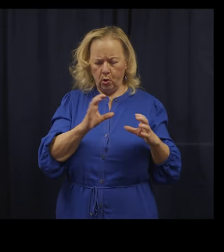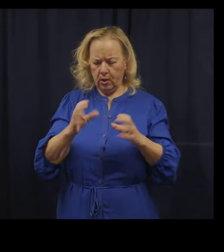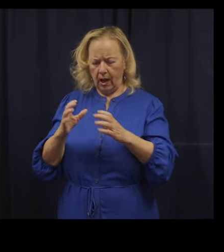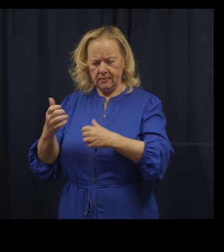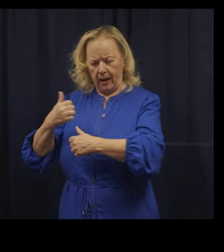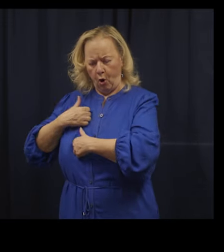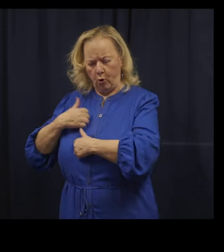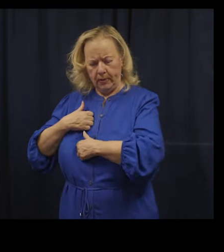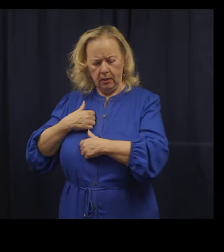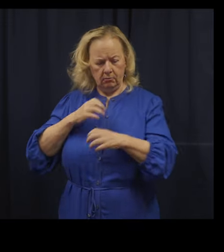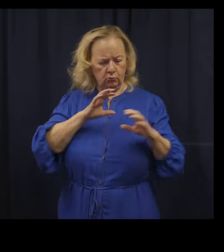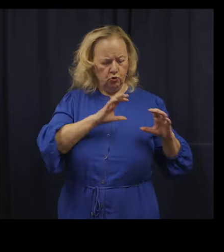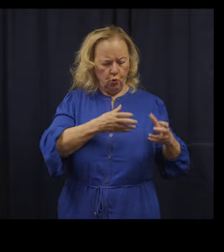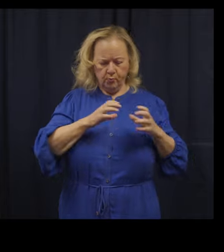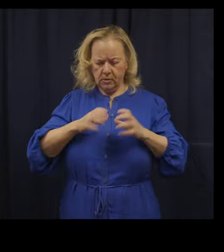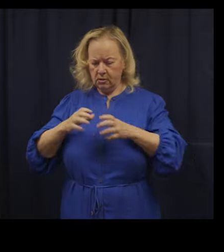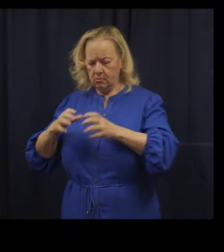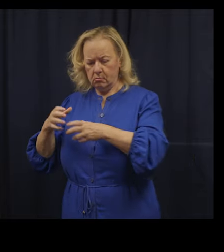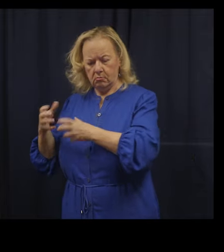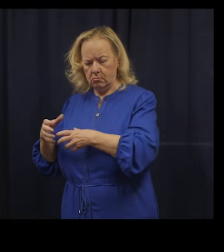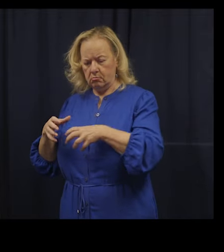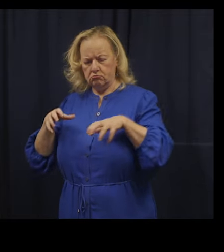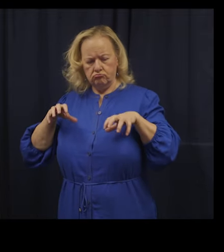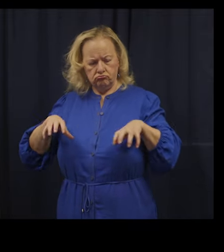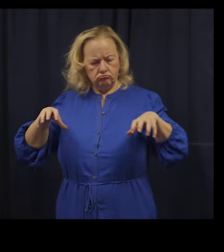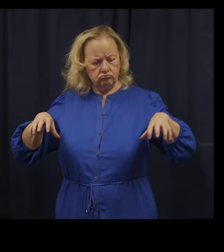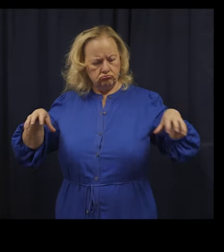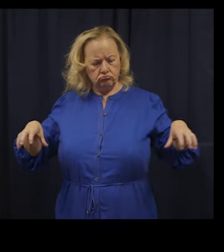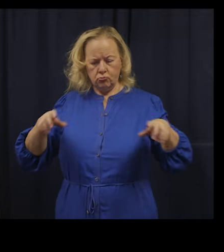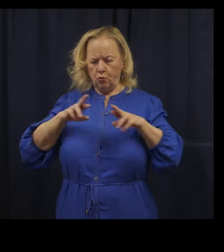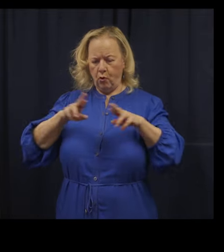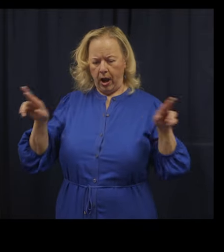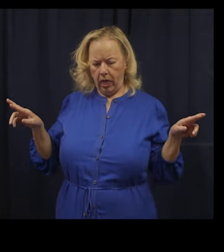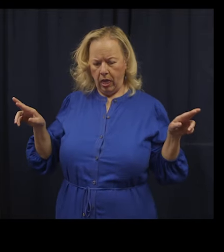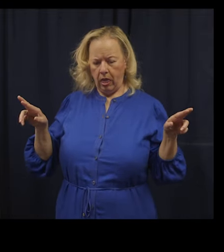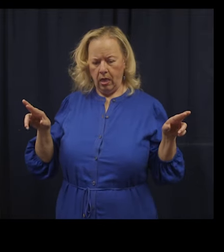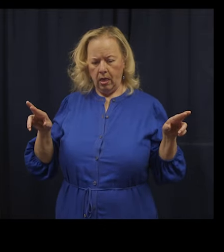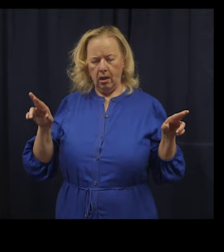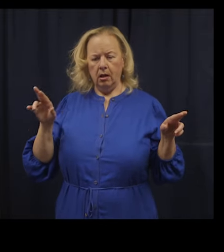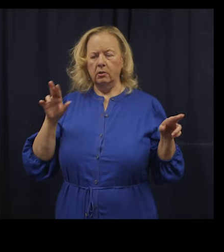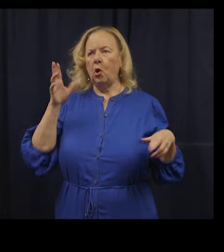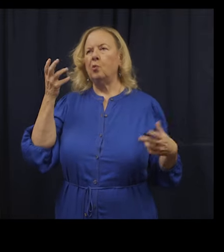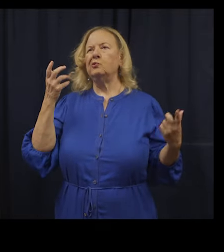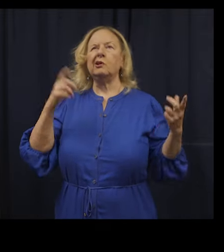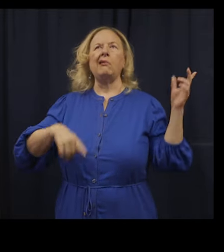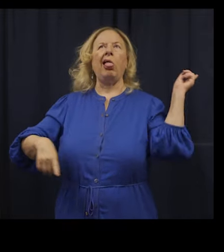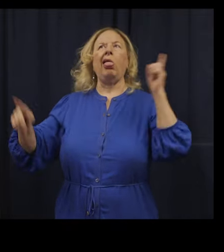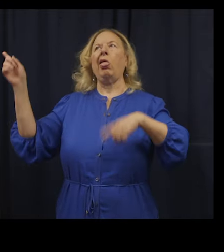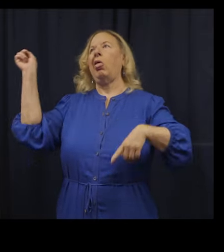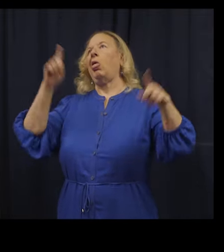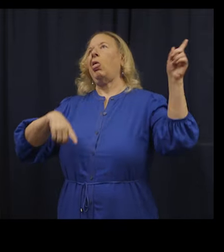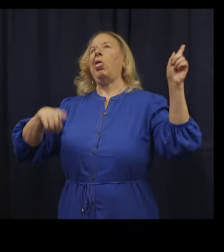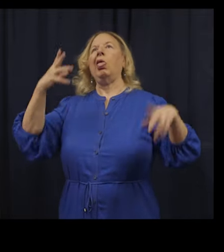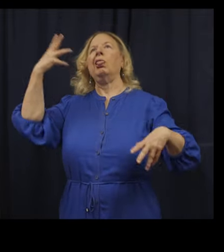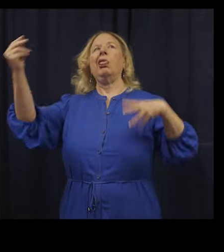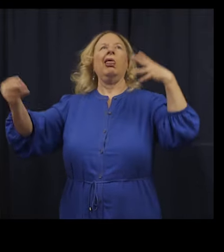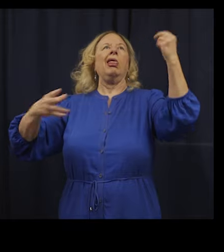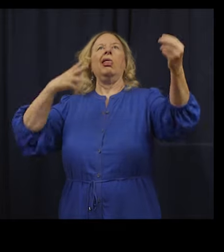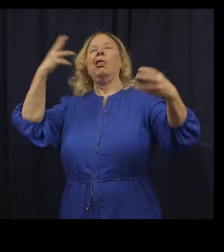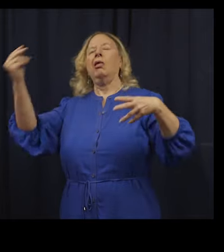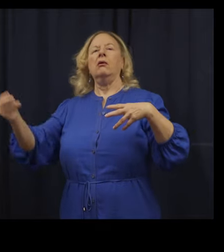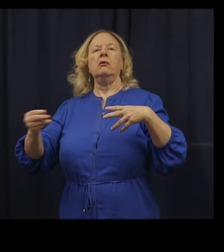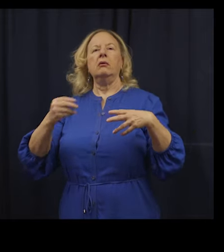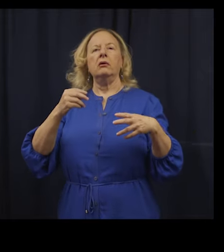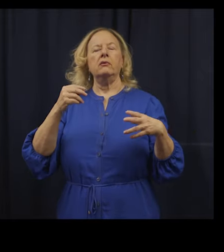armies. Okay, so now, just like you get a bunch of ragtag people leaving Egypt,